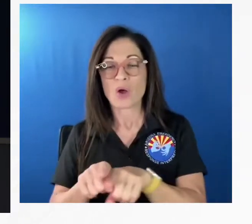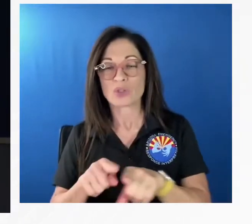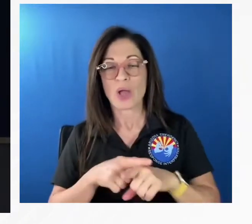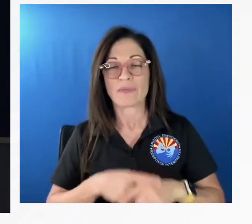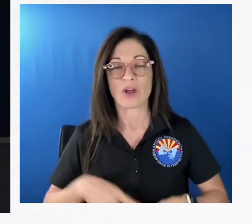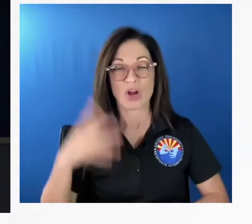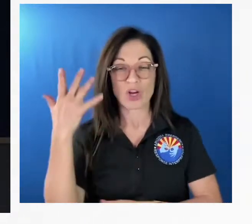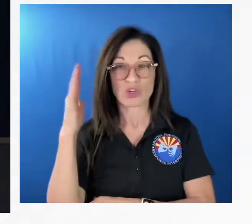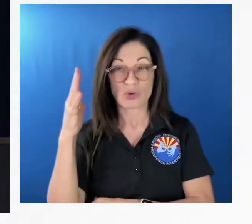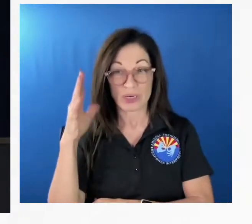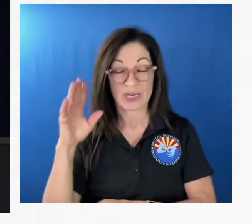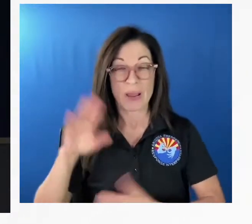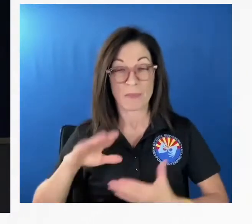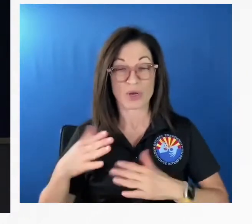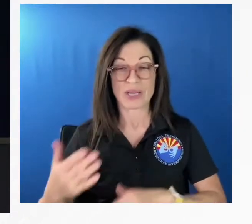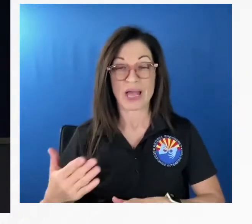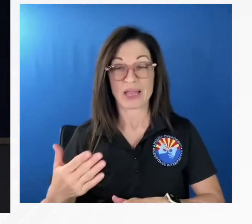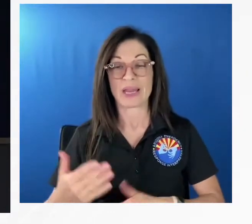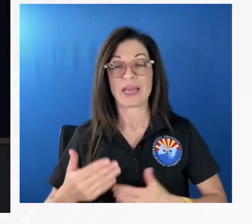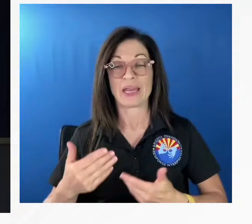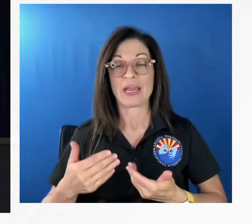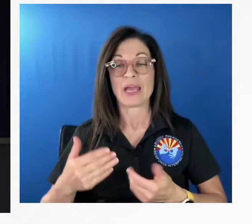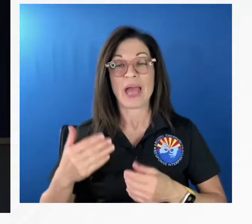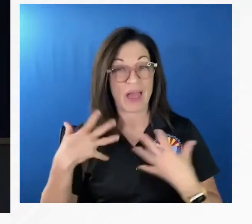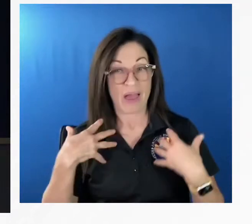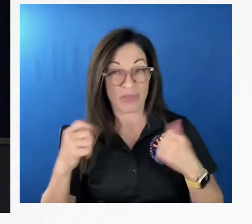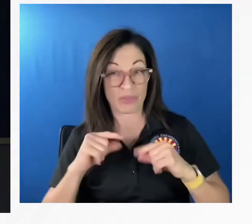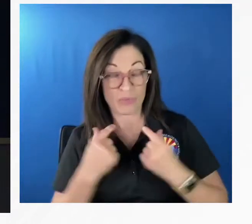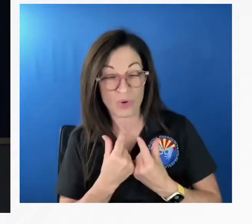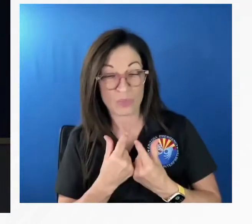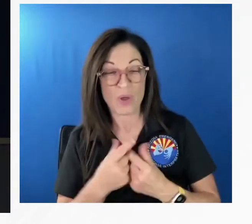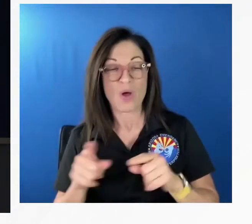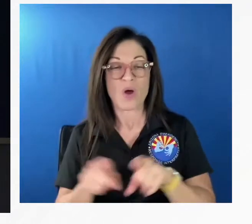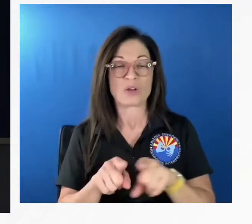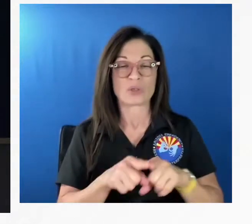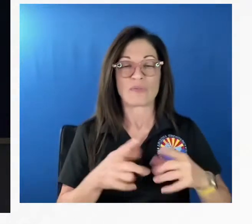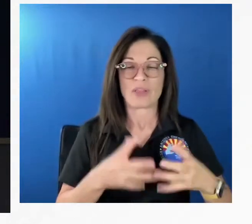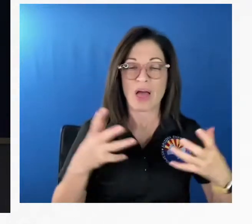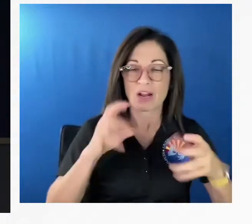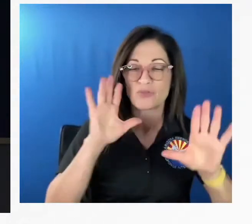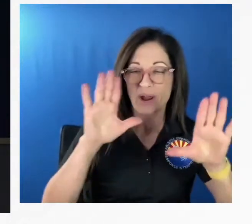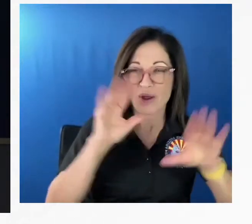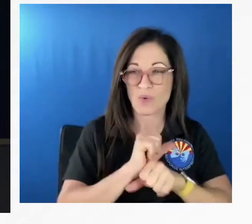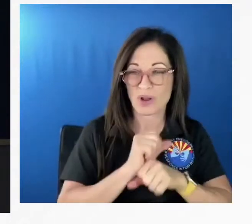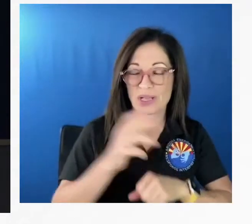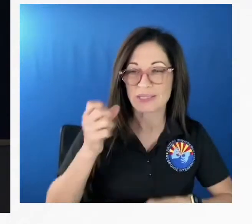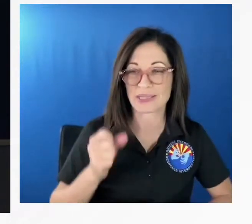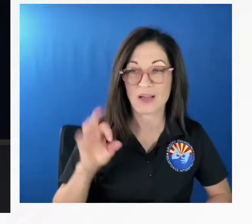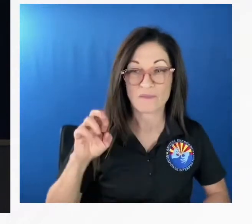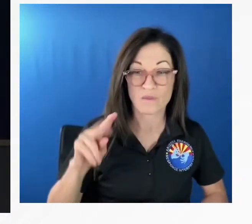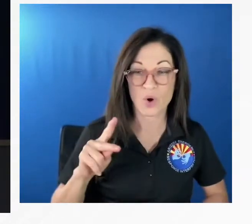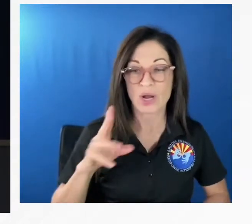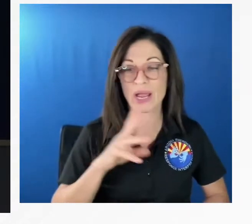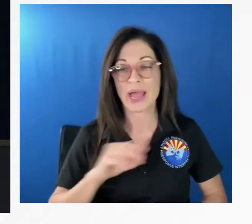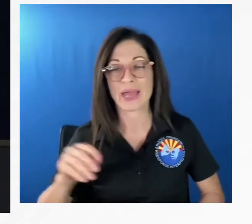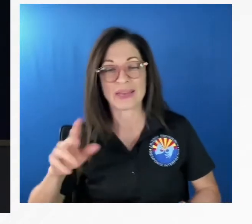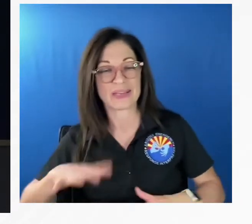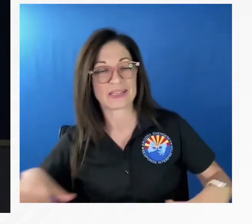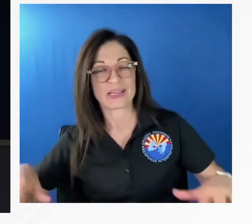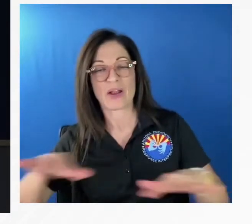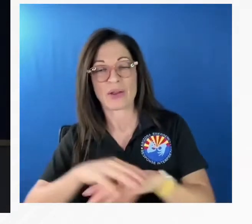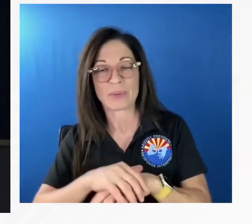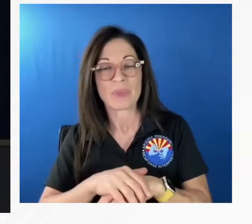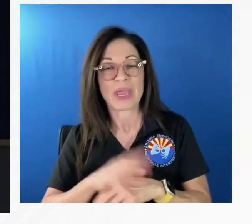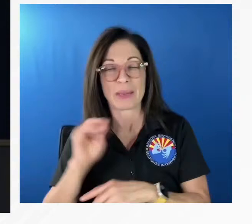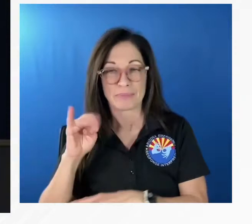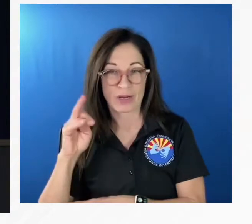prior to this incident, and we've done a lot of work in the Mineral King area. So prepping before we have the fire is so important to